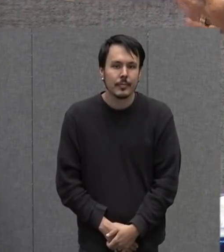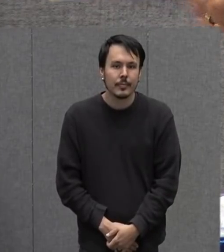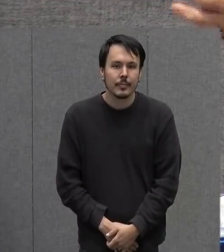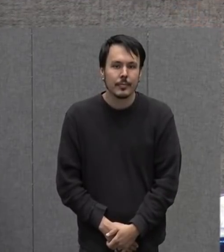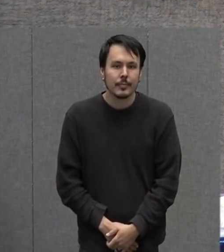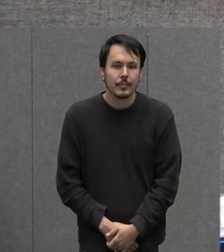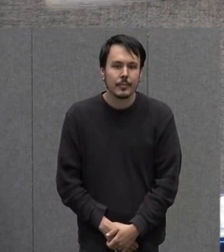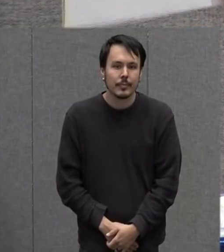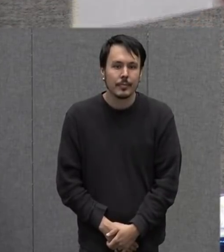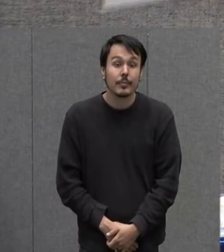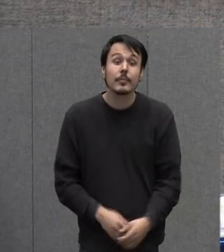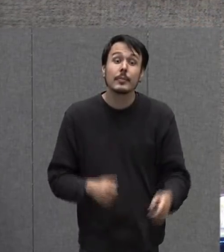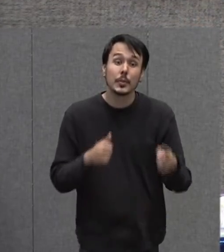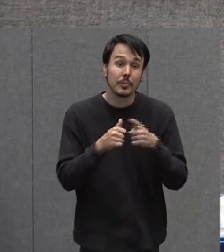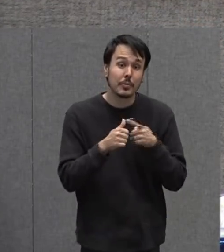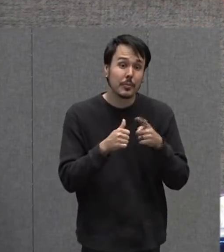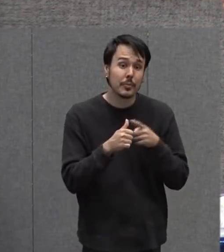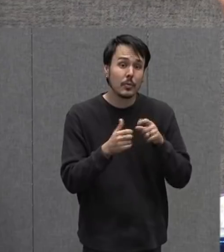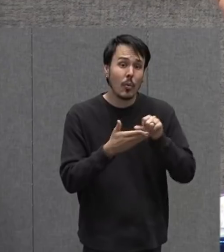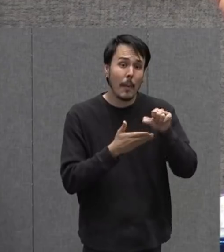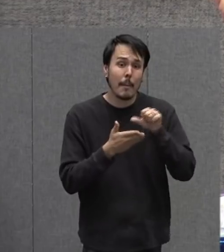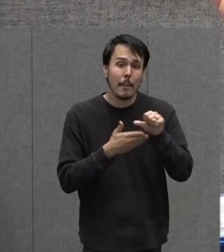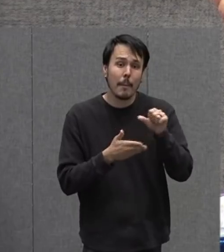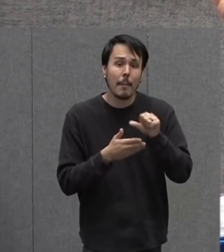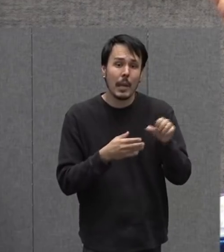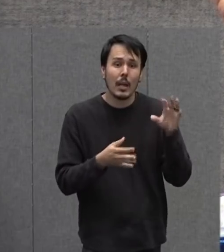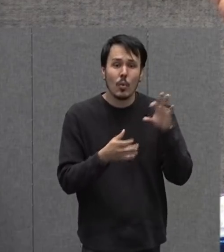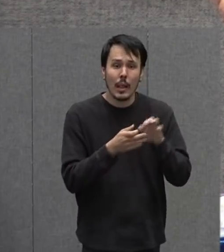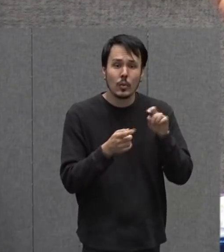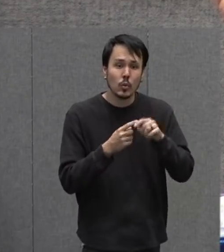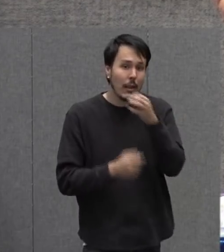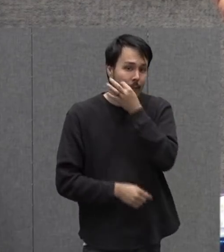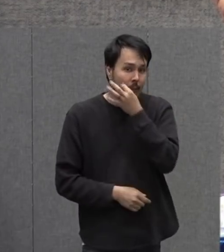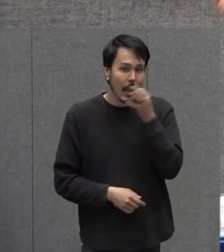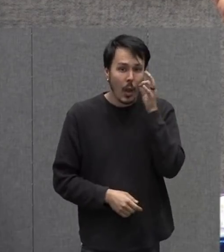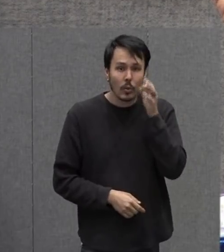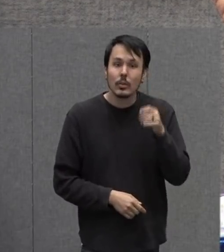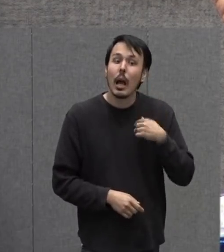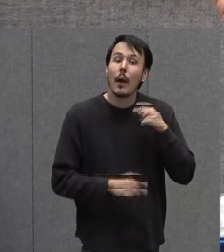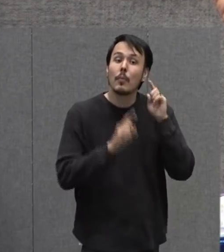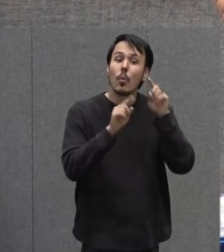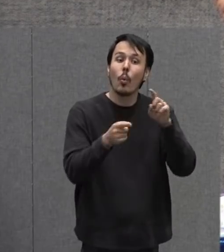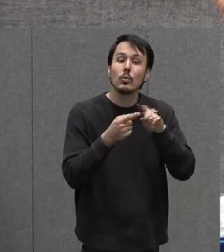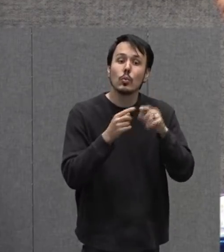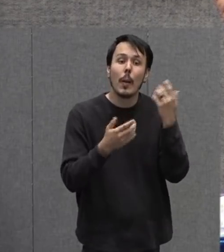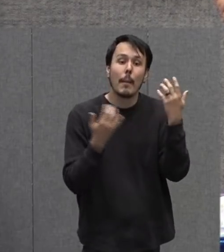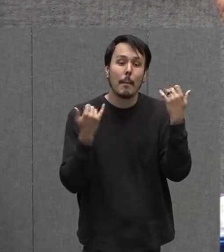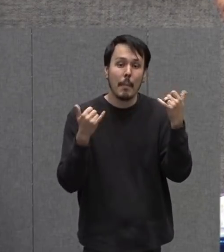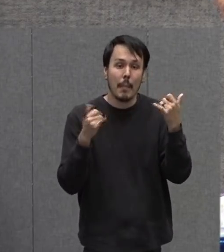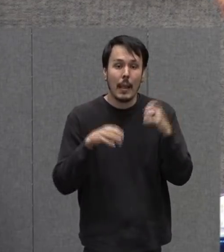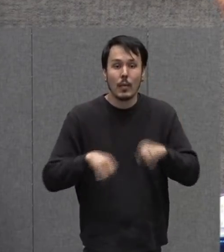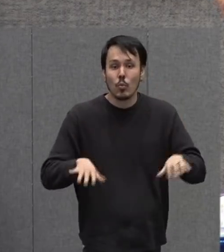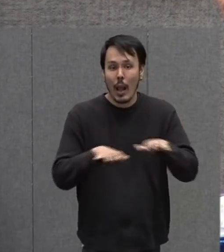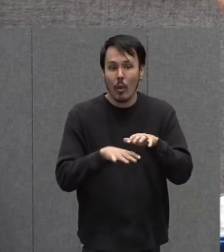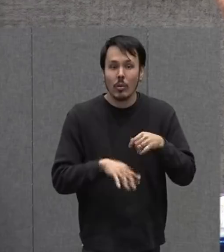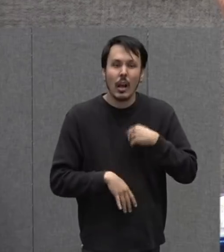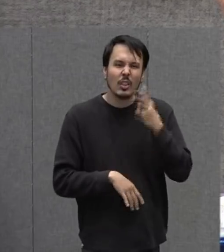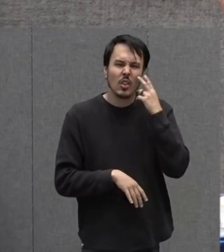If we come back to the petal page, on my way to the playground, I saw 3 red